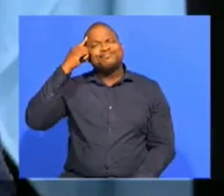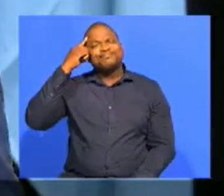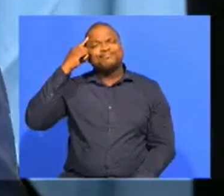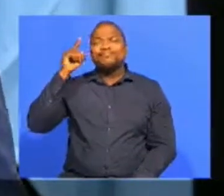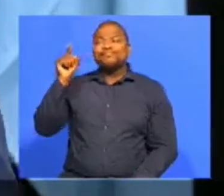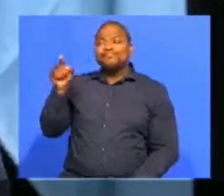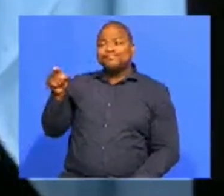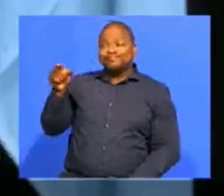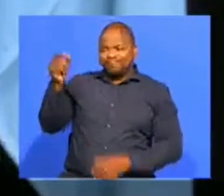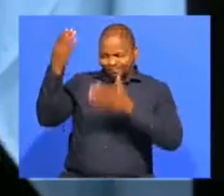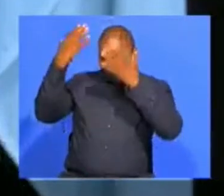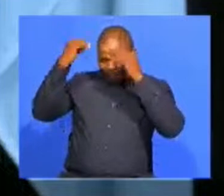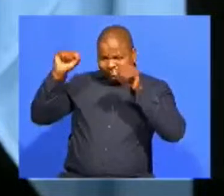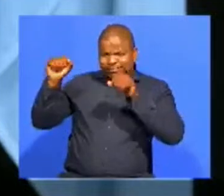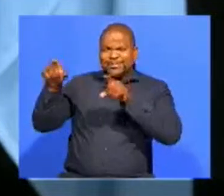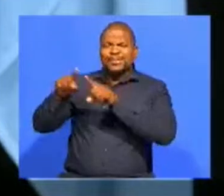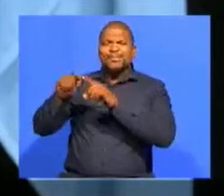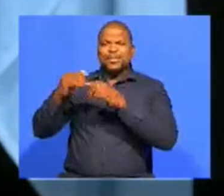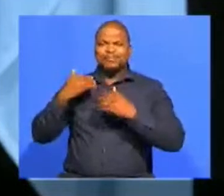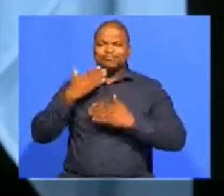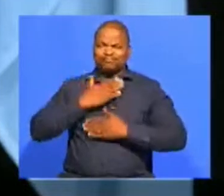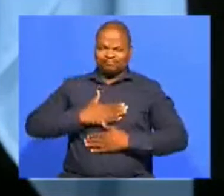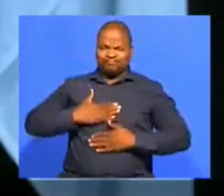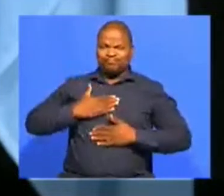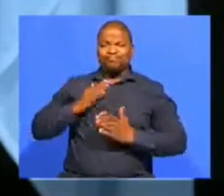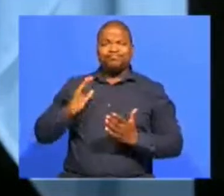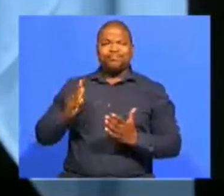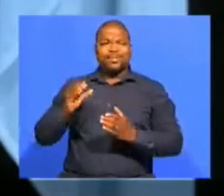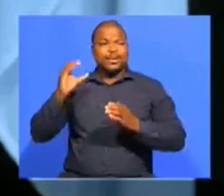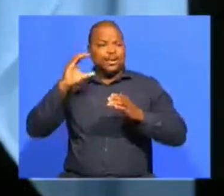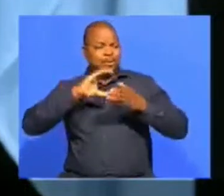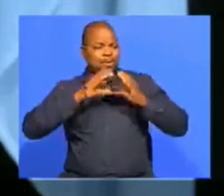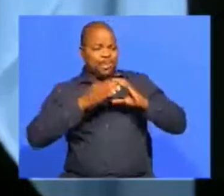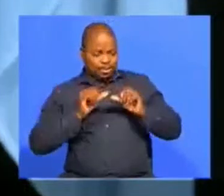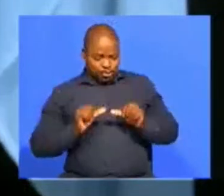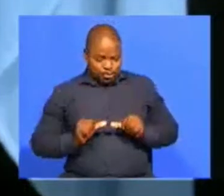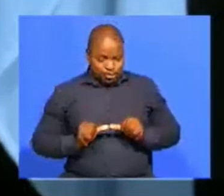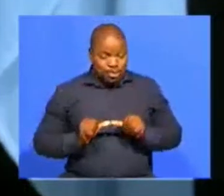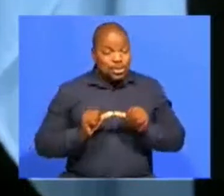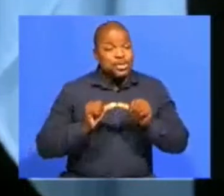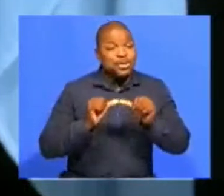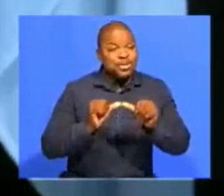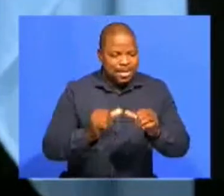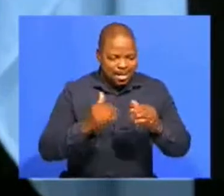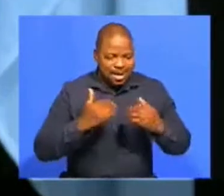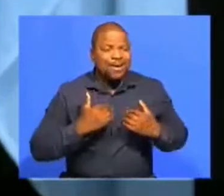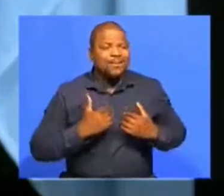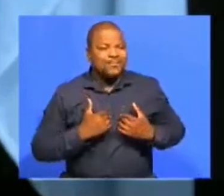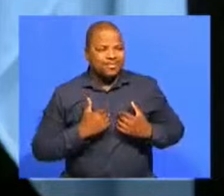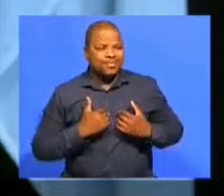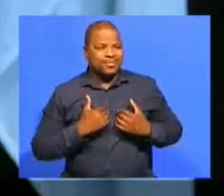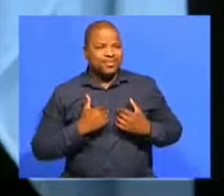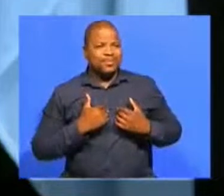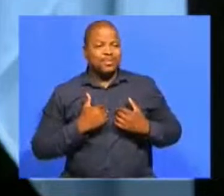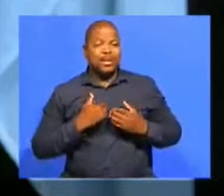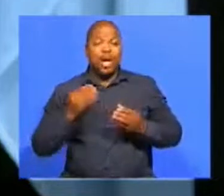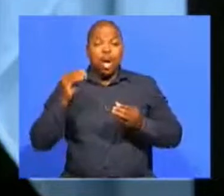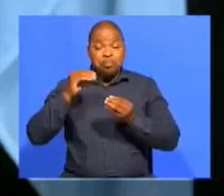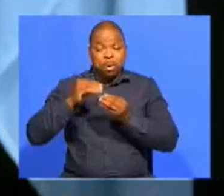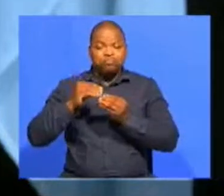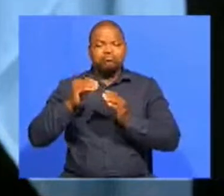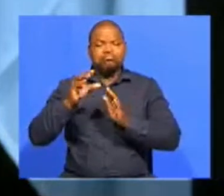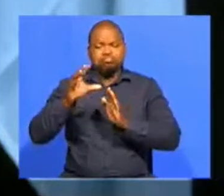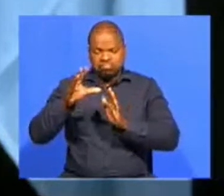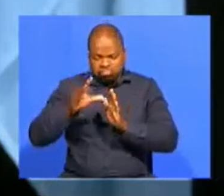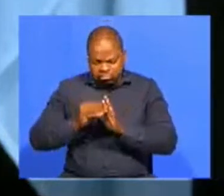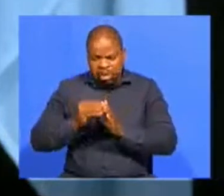the President is likewise satisfied. The collaboration has continued, and meaningful progress